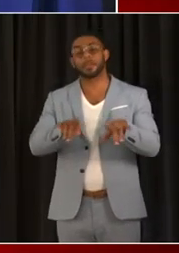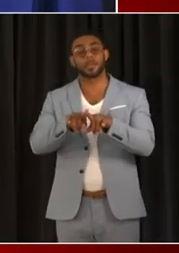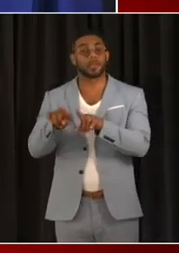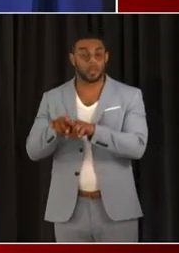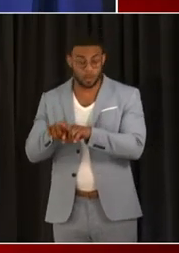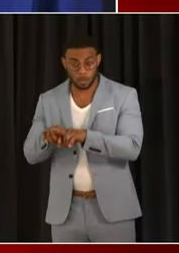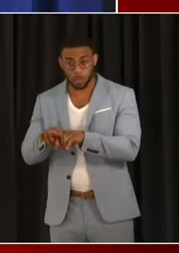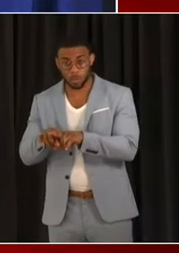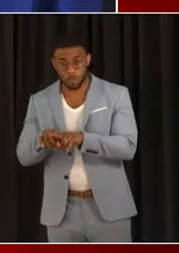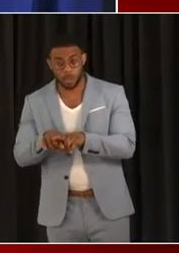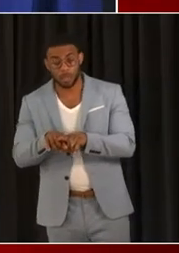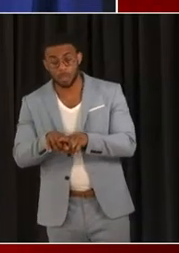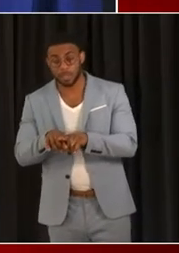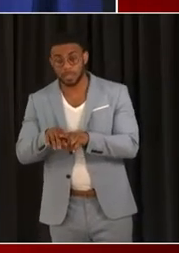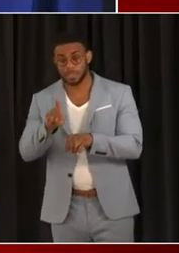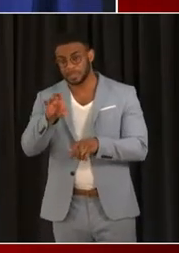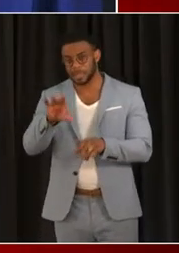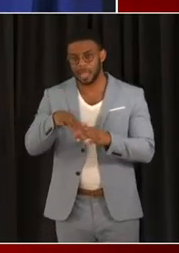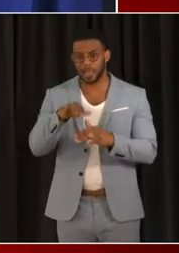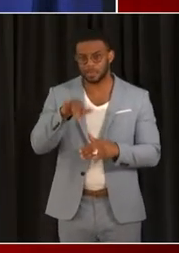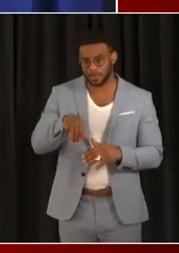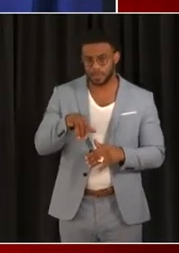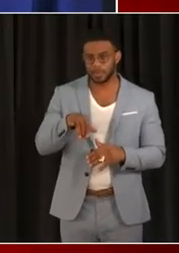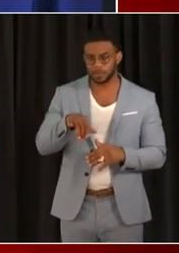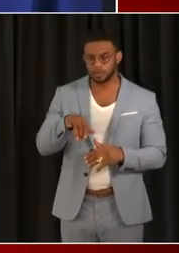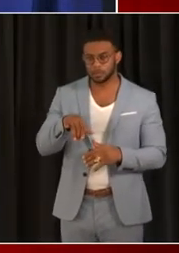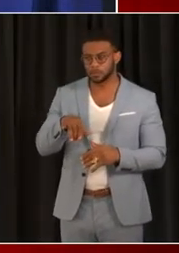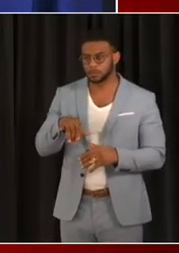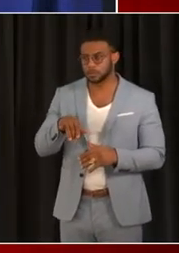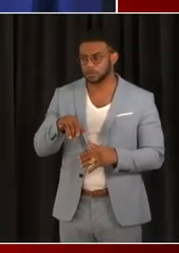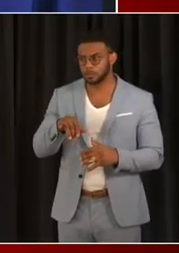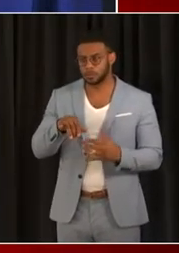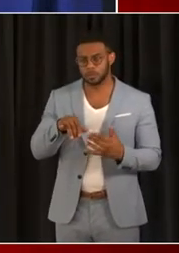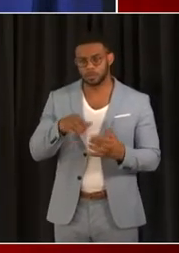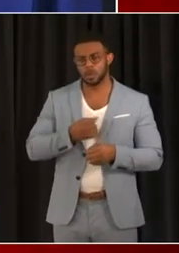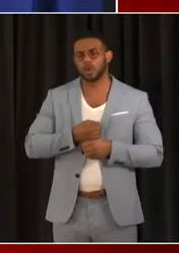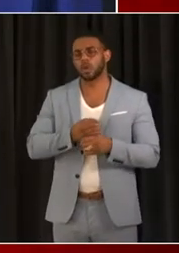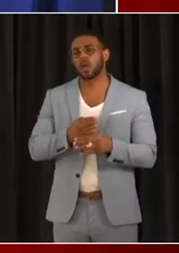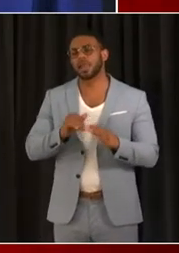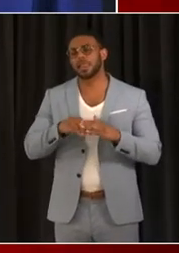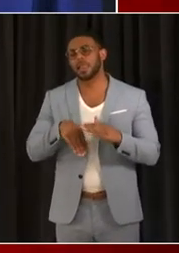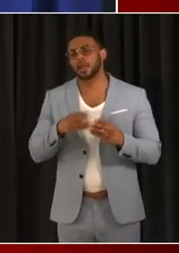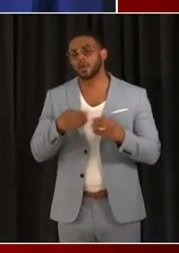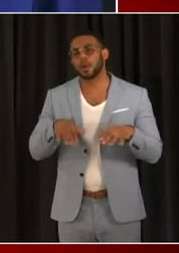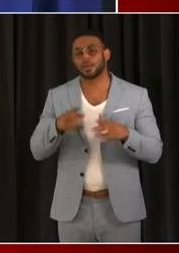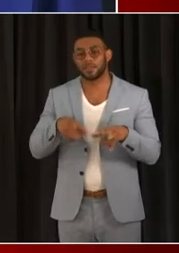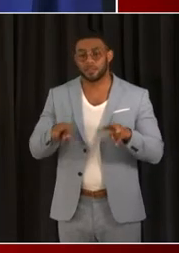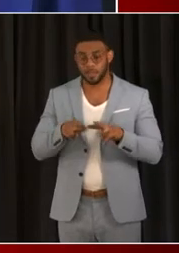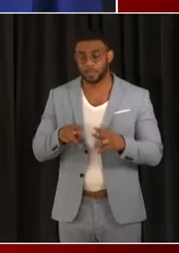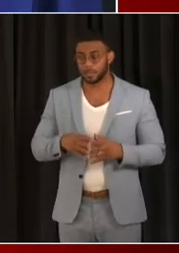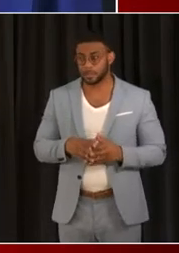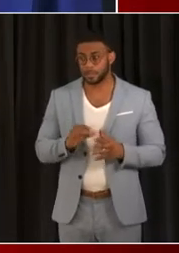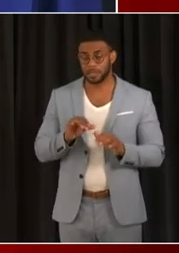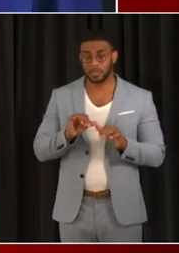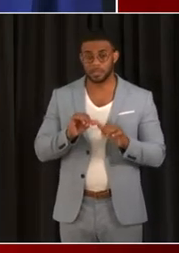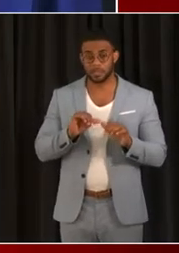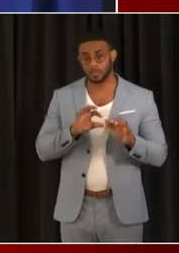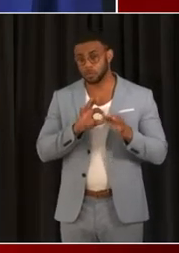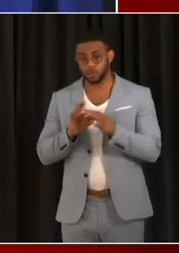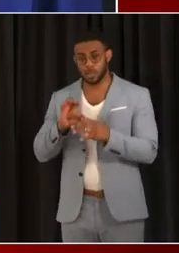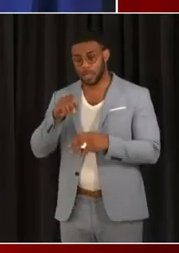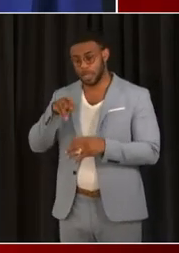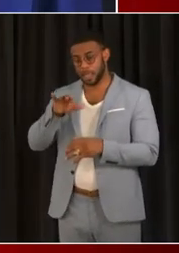nation, but also the District of Columbia, and how that has caused the lack of property values and the